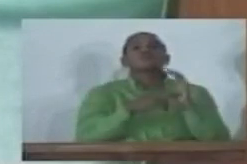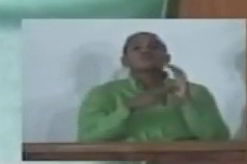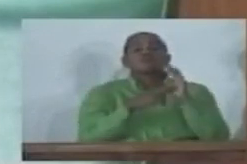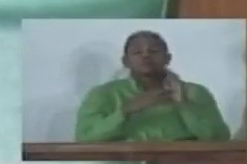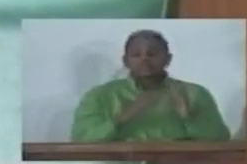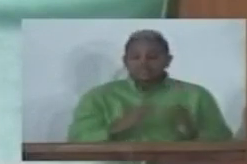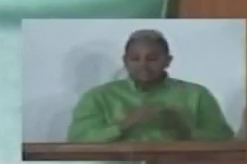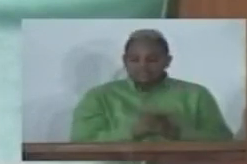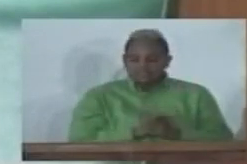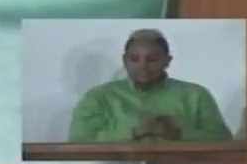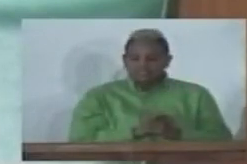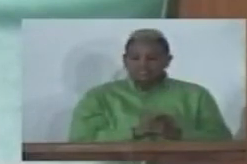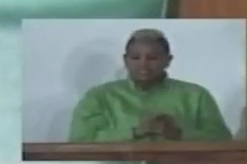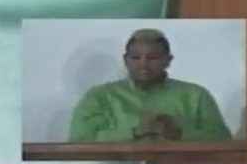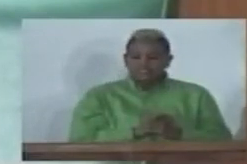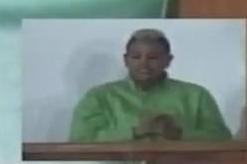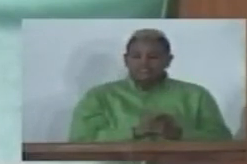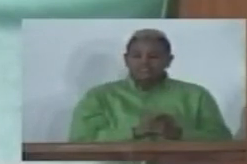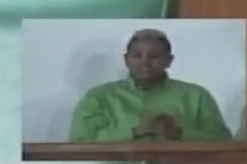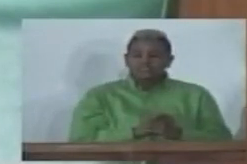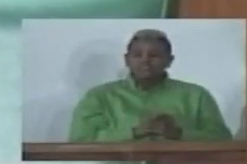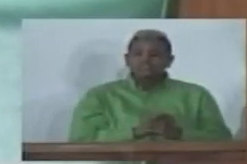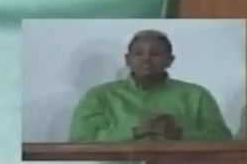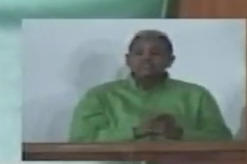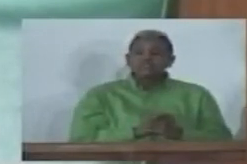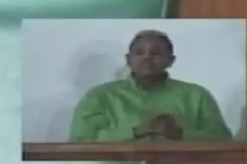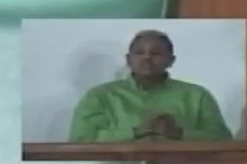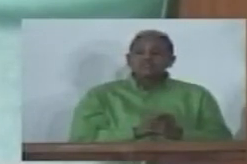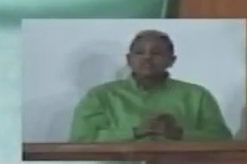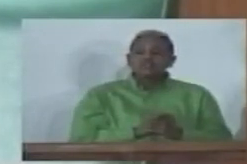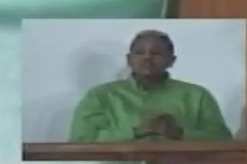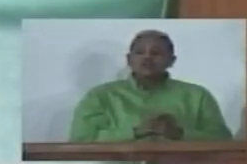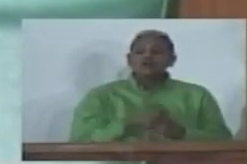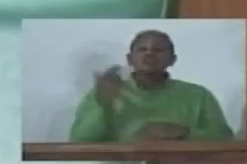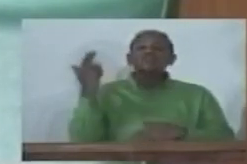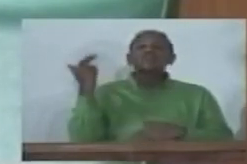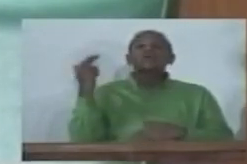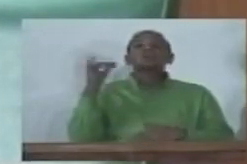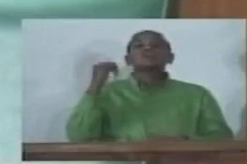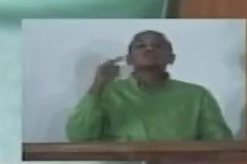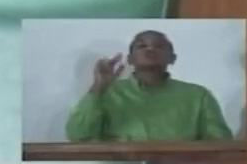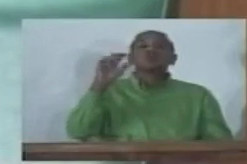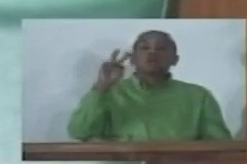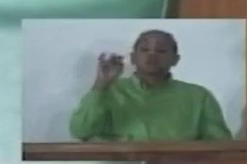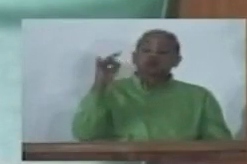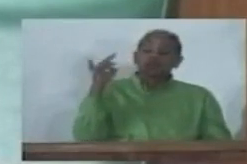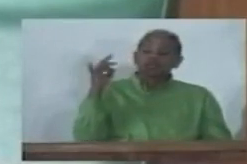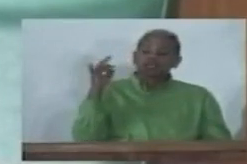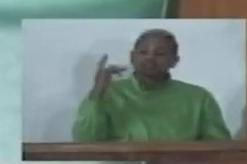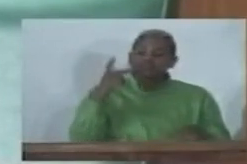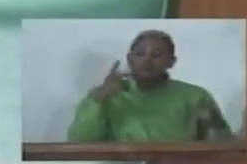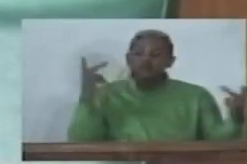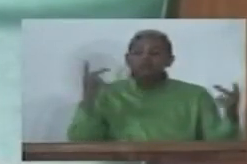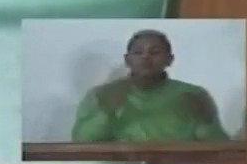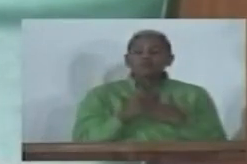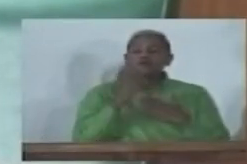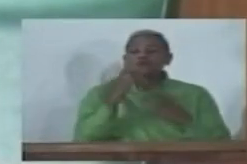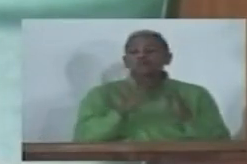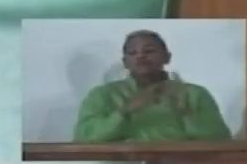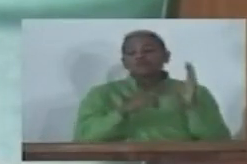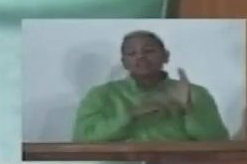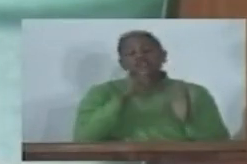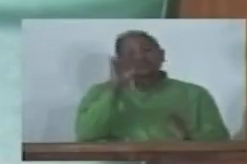Representatives, and whereas on the 13th day of July 2018, the Public Procurement